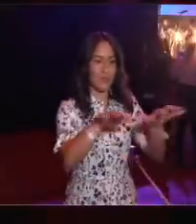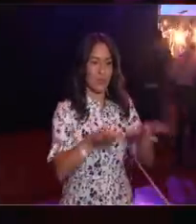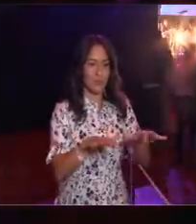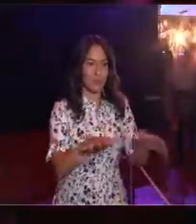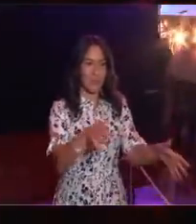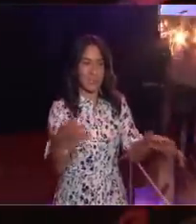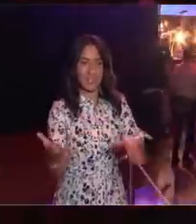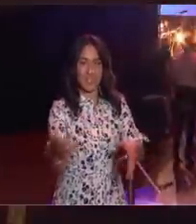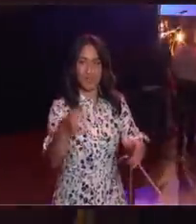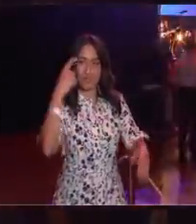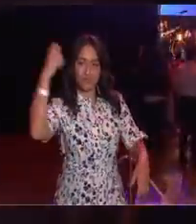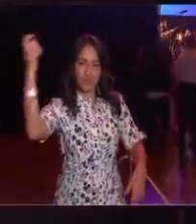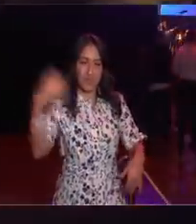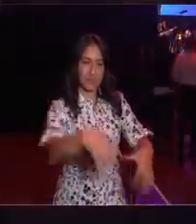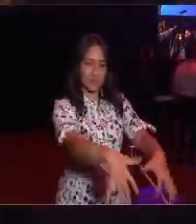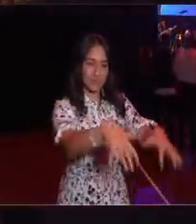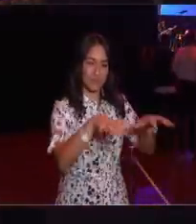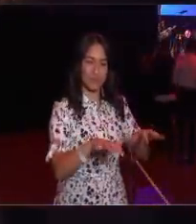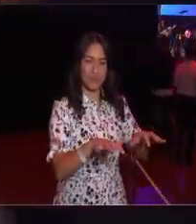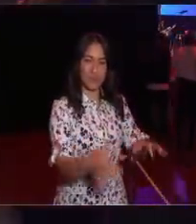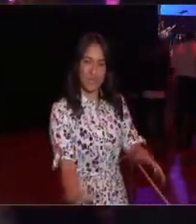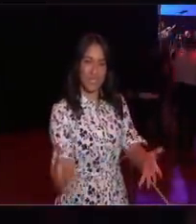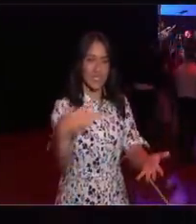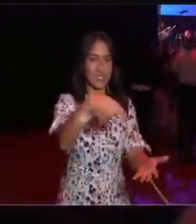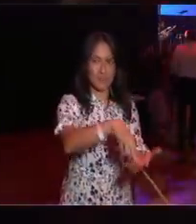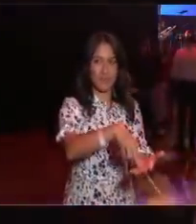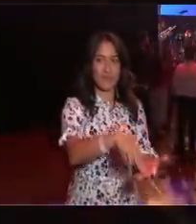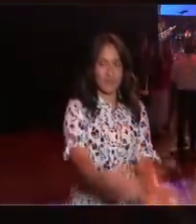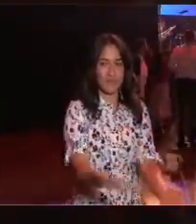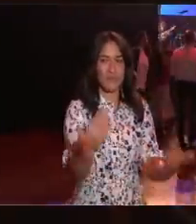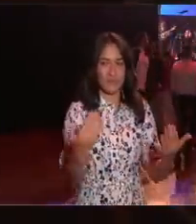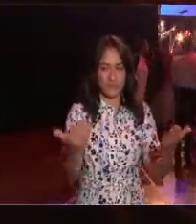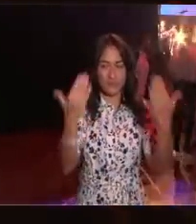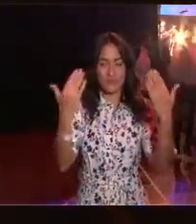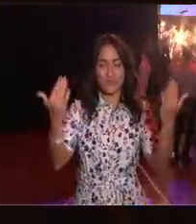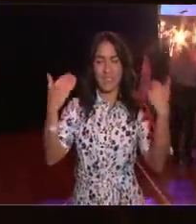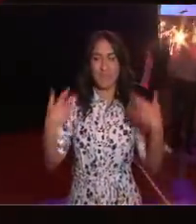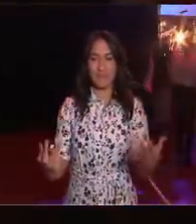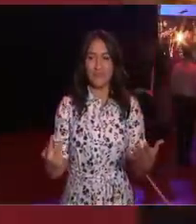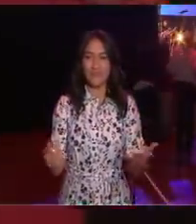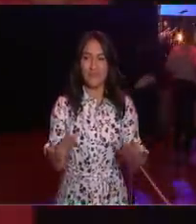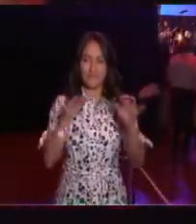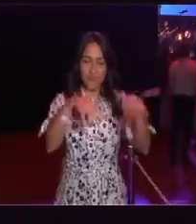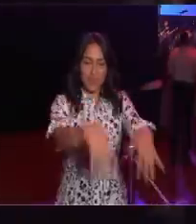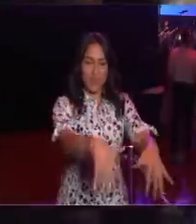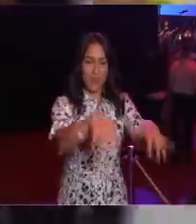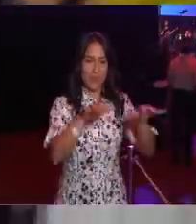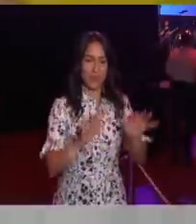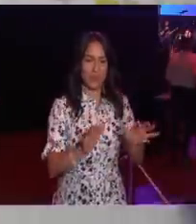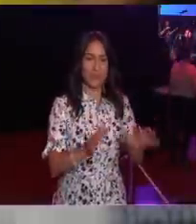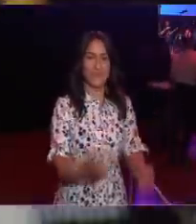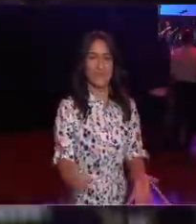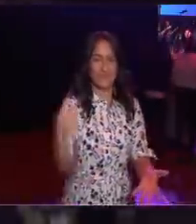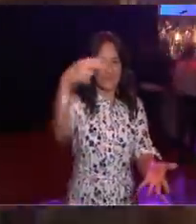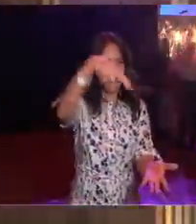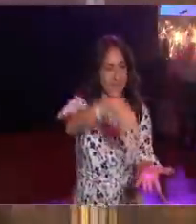dream comes out of the grave. Every dead ministry comes out of the grave.